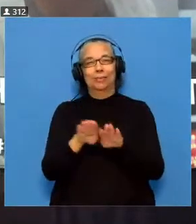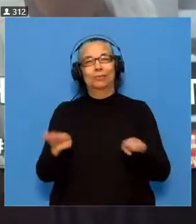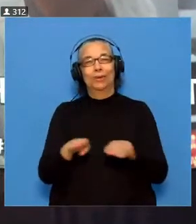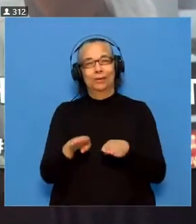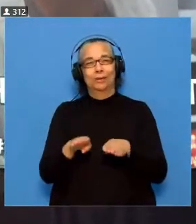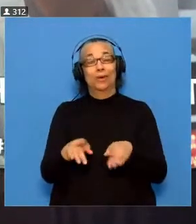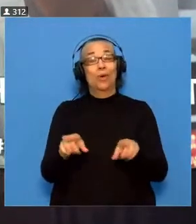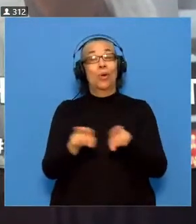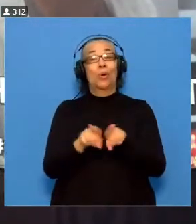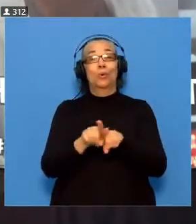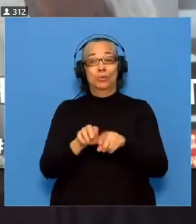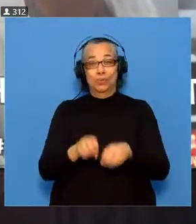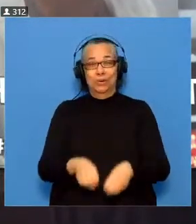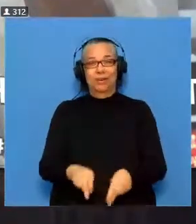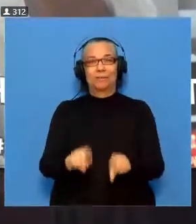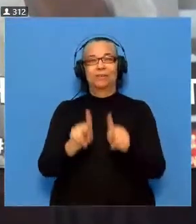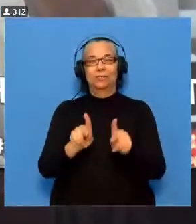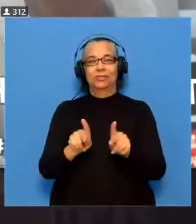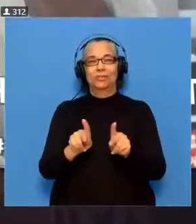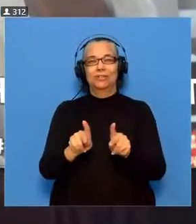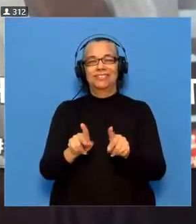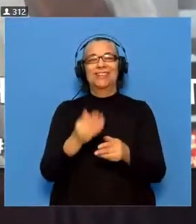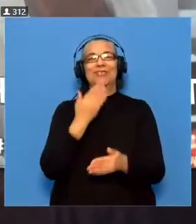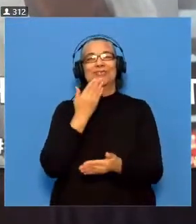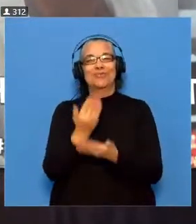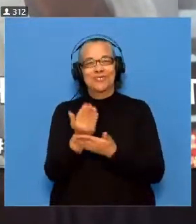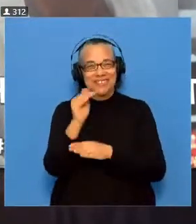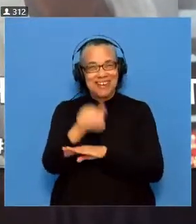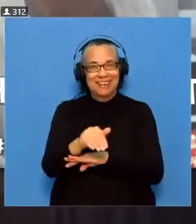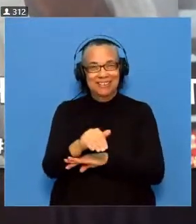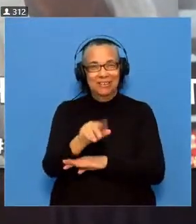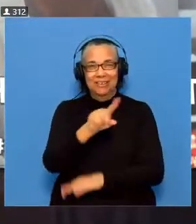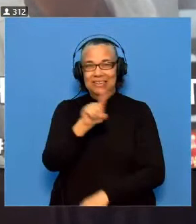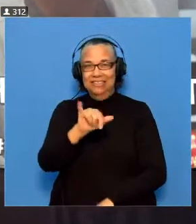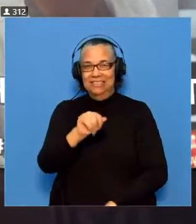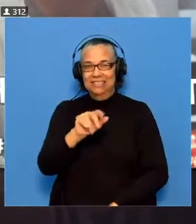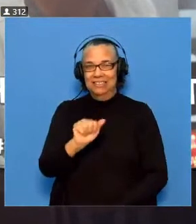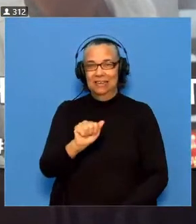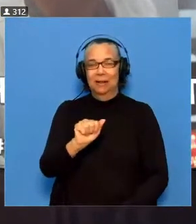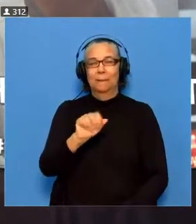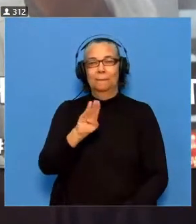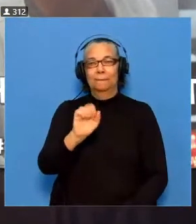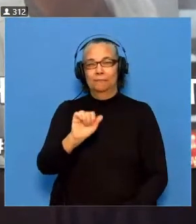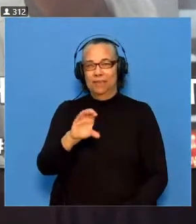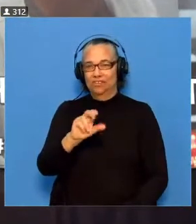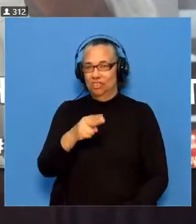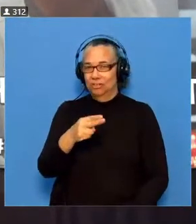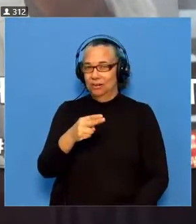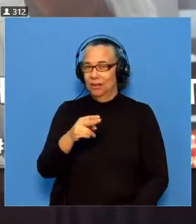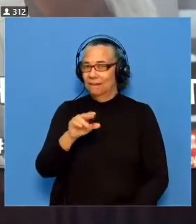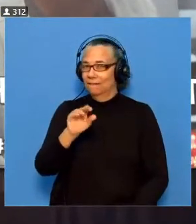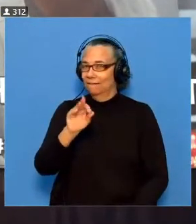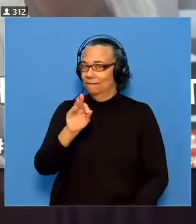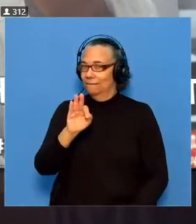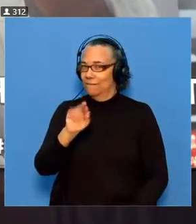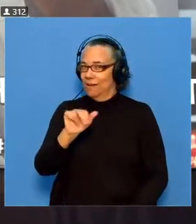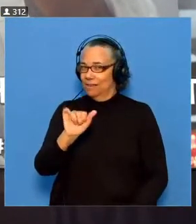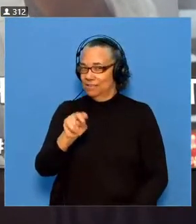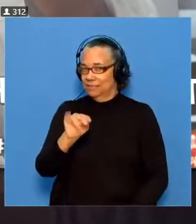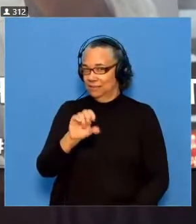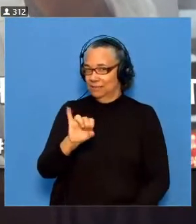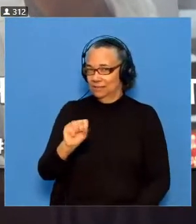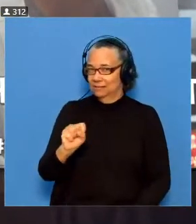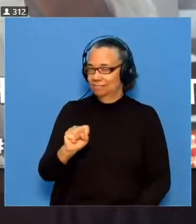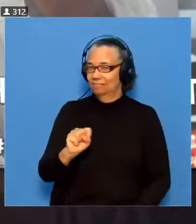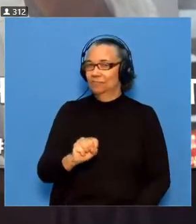this opportunity to say good evening to Zeta Beach Francis, who let me know she would be listening to the news this evening